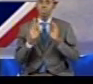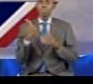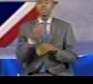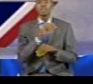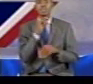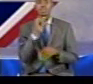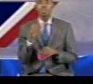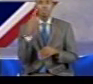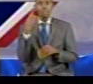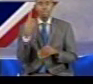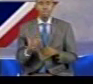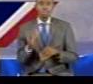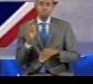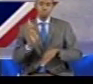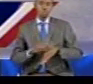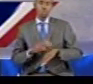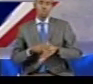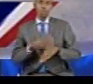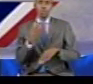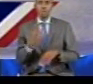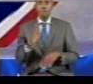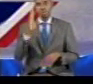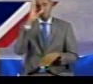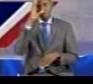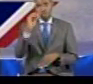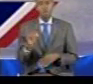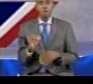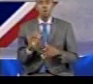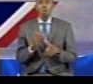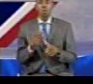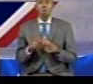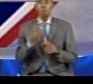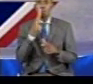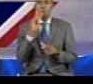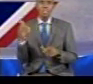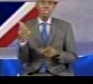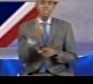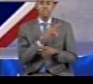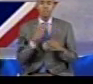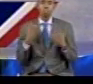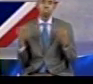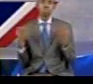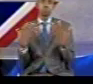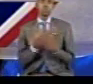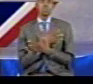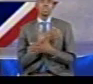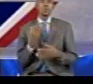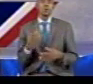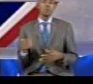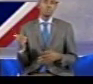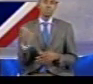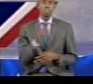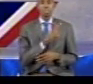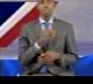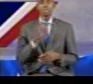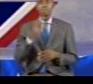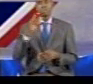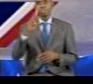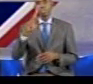reproach of men, neither be ye afraid of their revilings. Look at